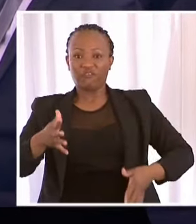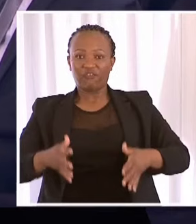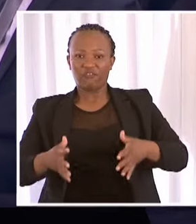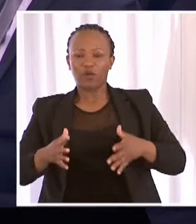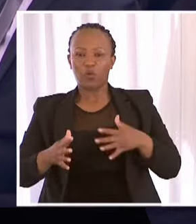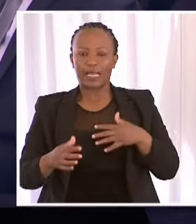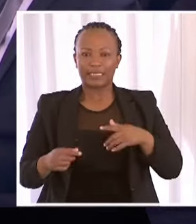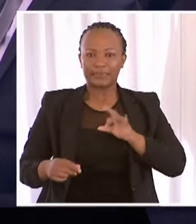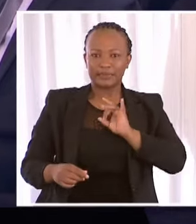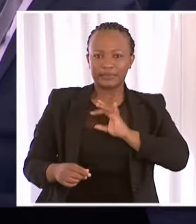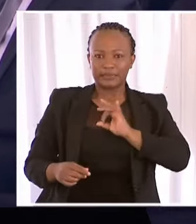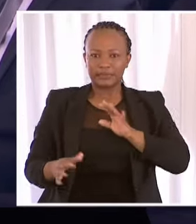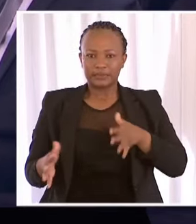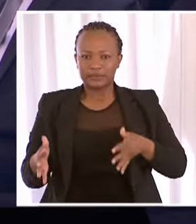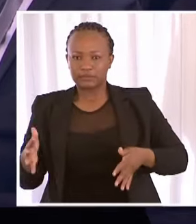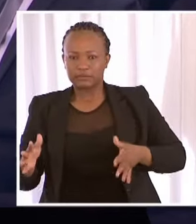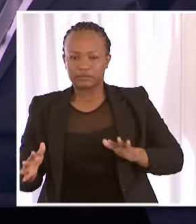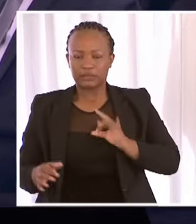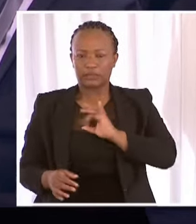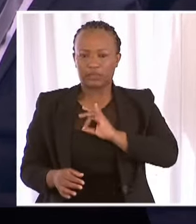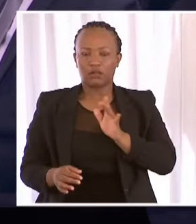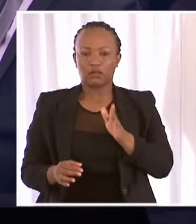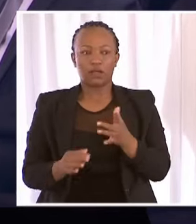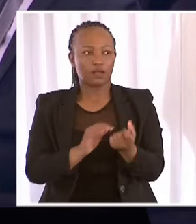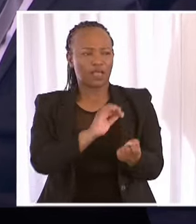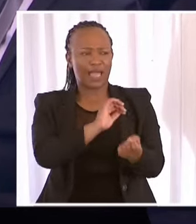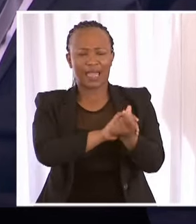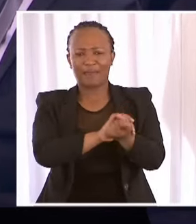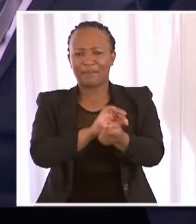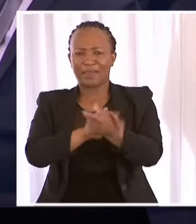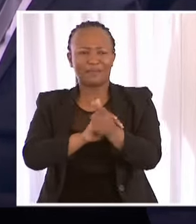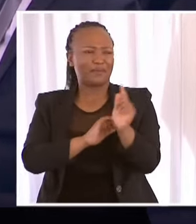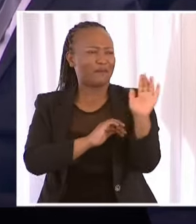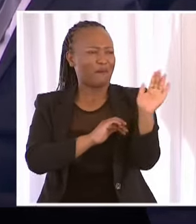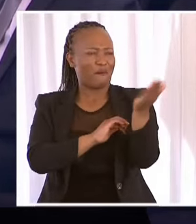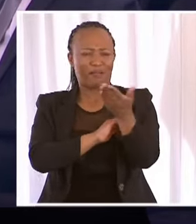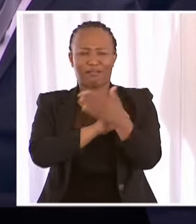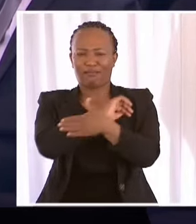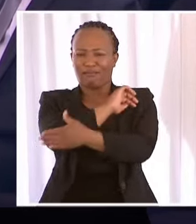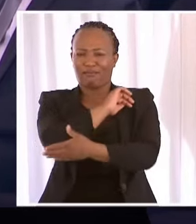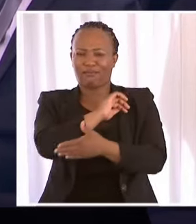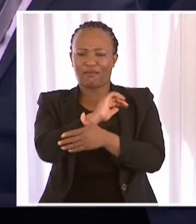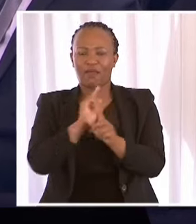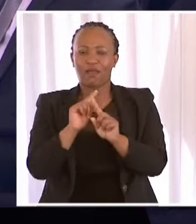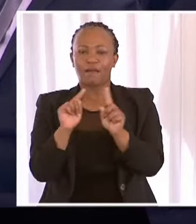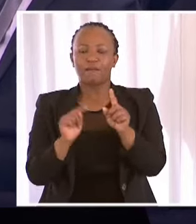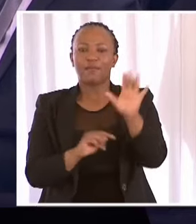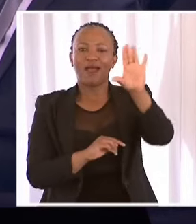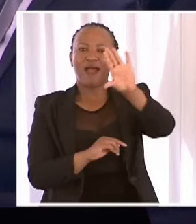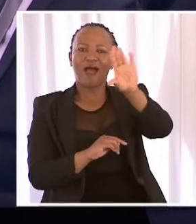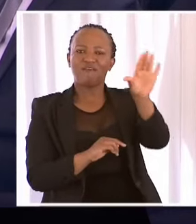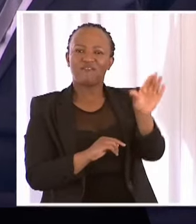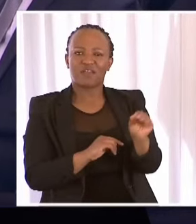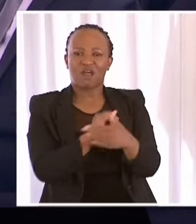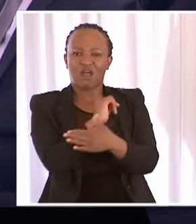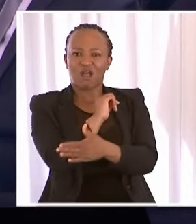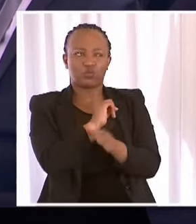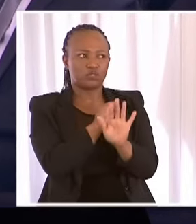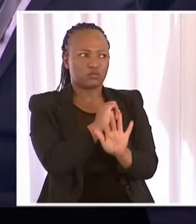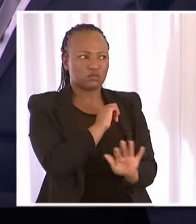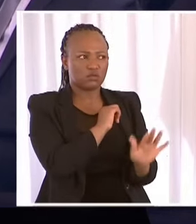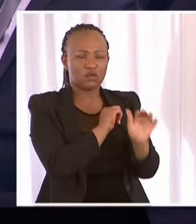with their big stick. And it's happening everywhere. Why are the African states of West